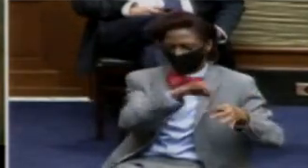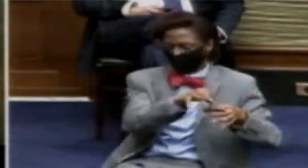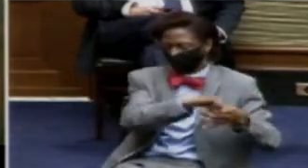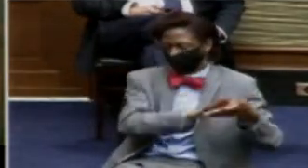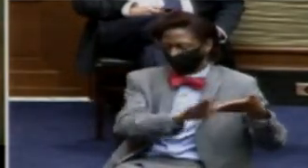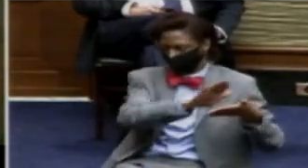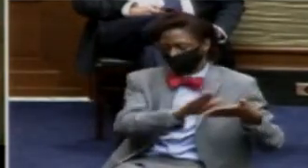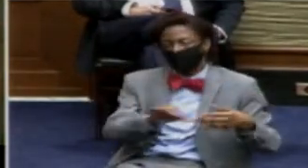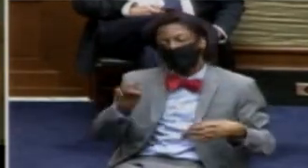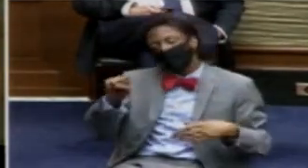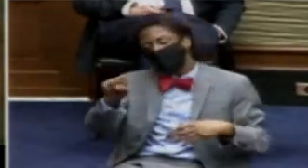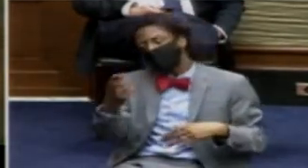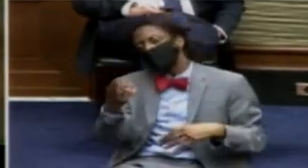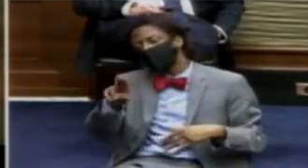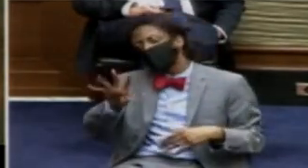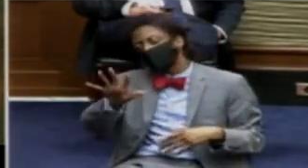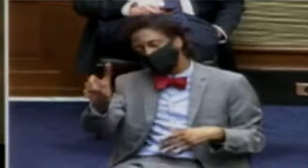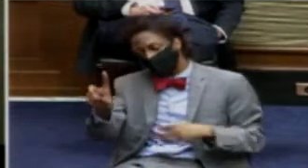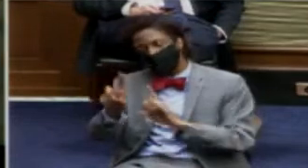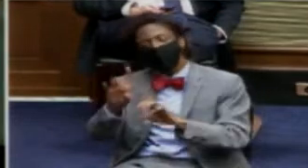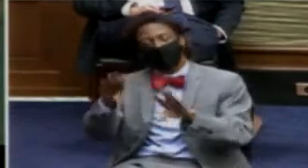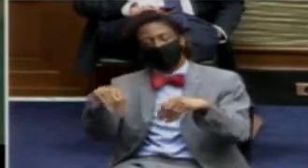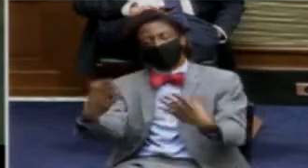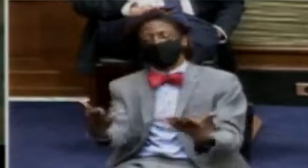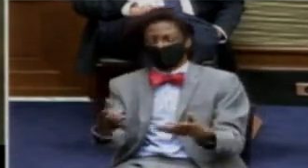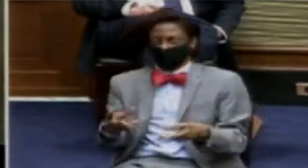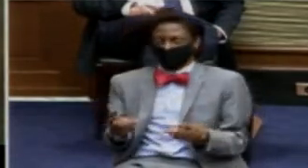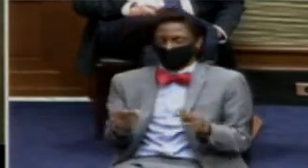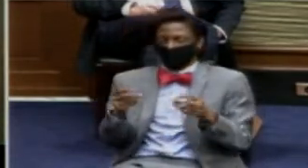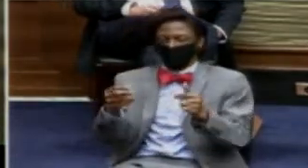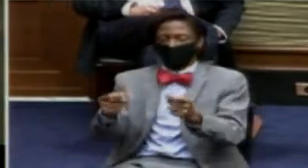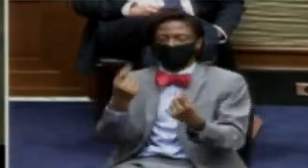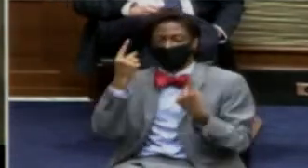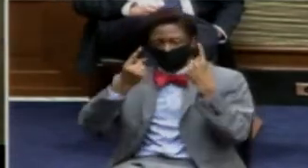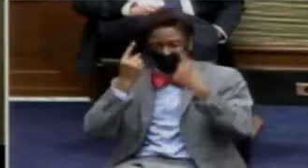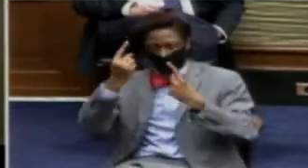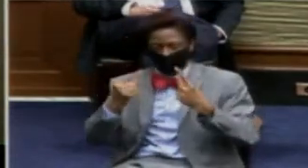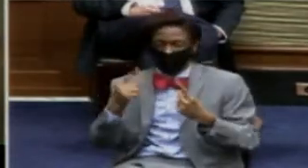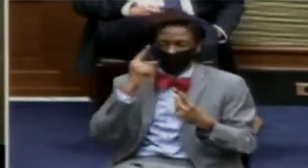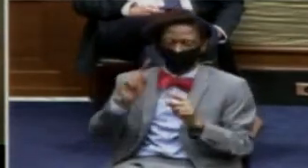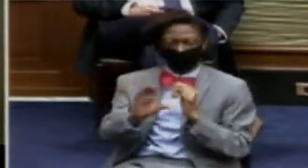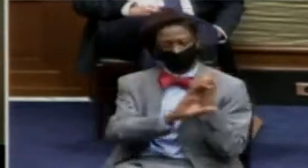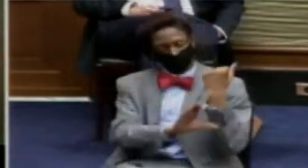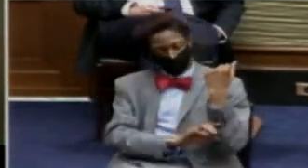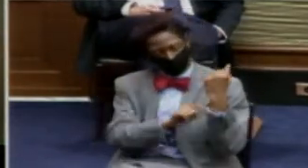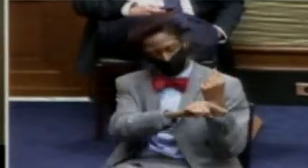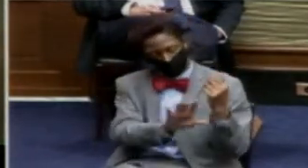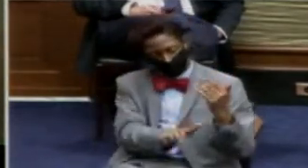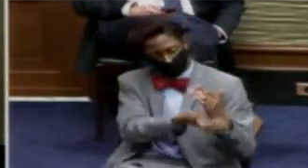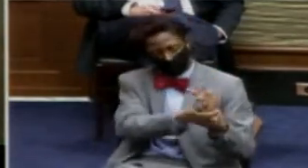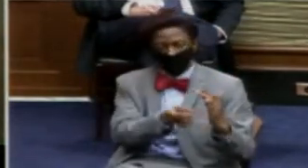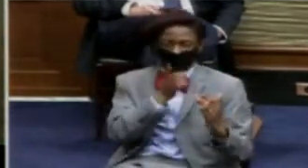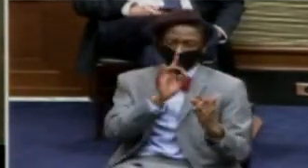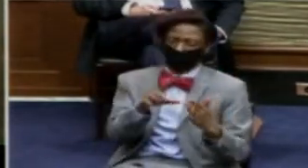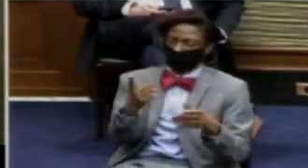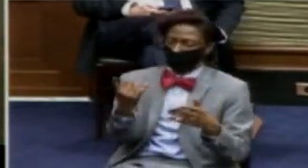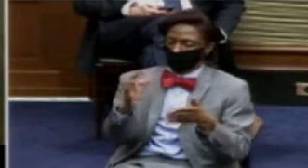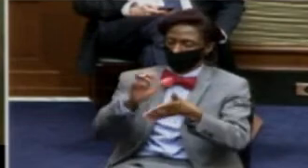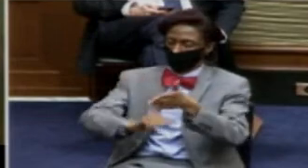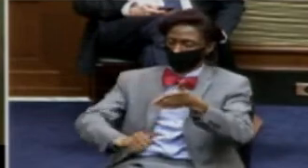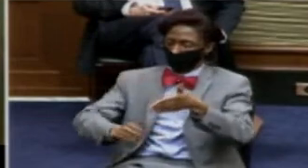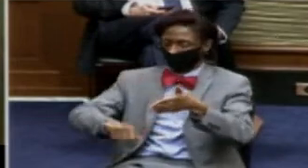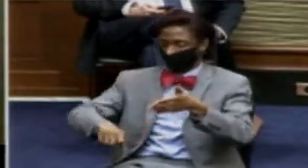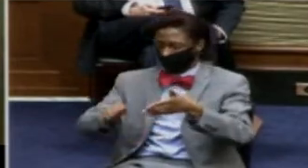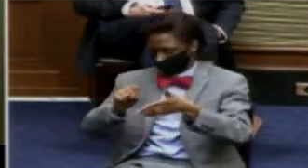Although H.R. 51 provides for expedited consideration of a constitutional amendment to repeal the 23rd